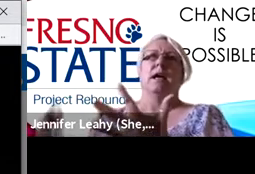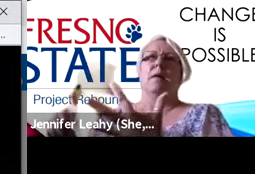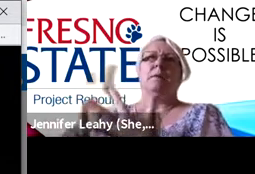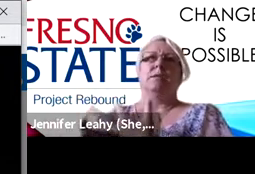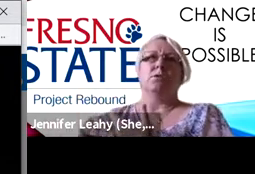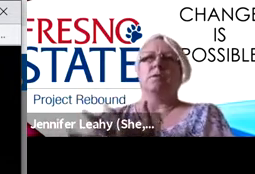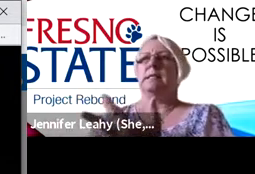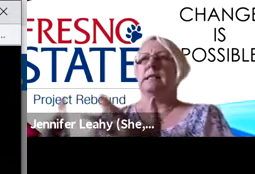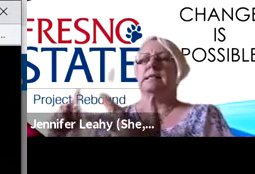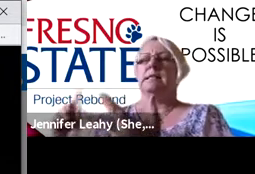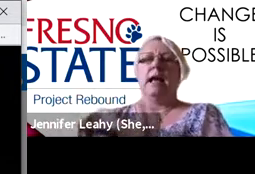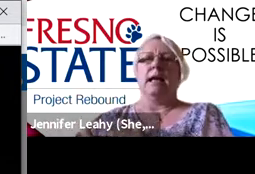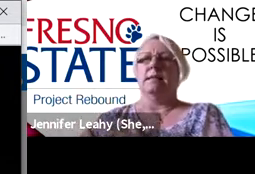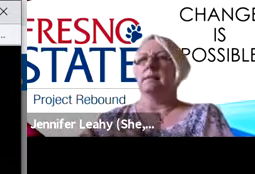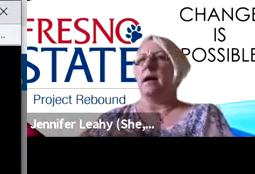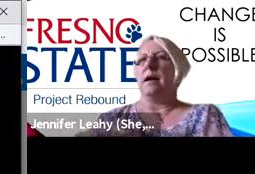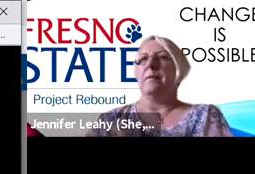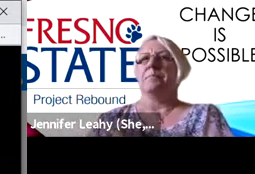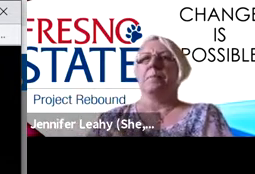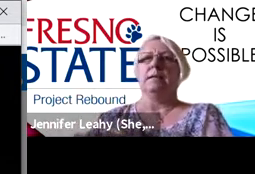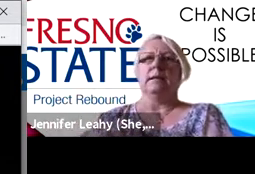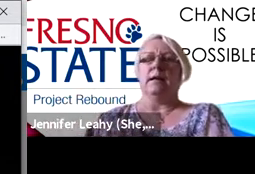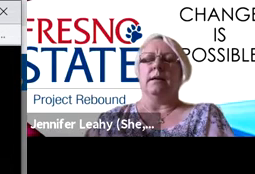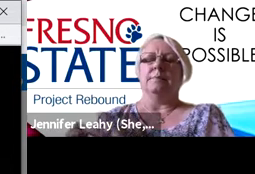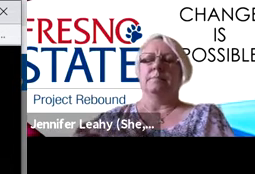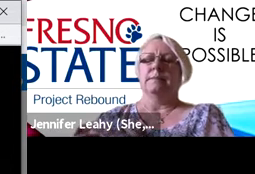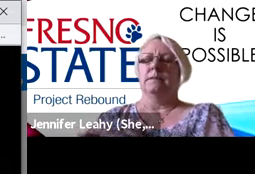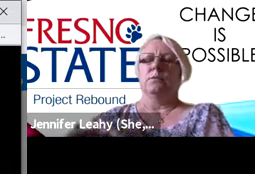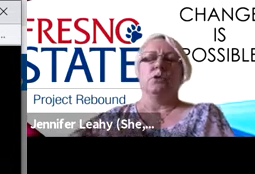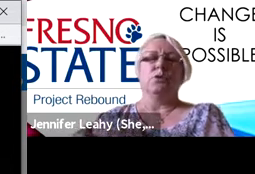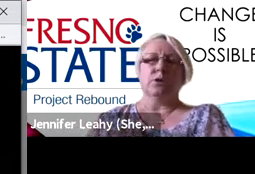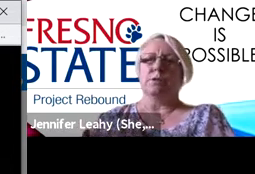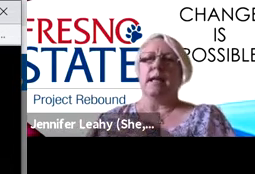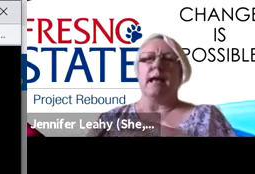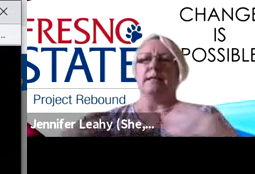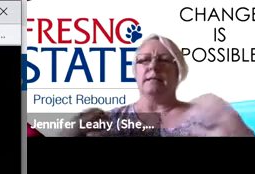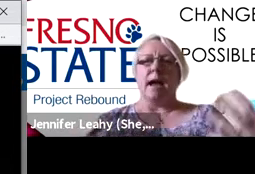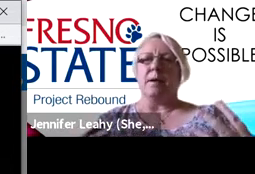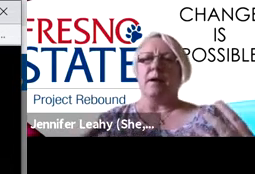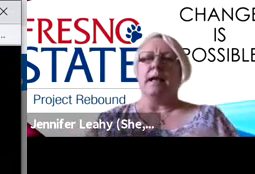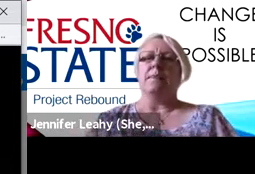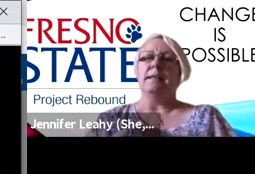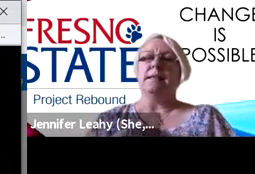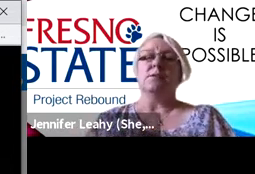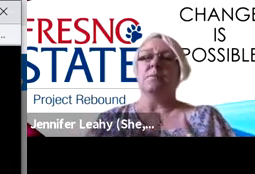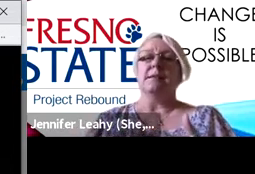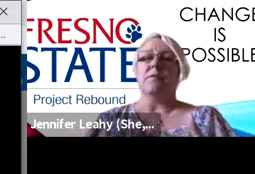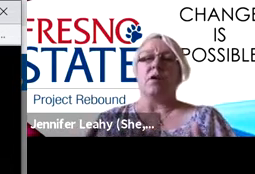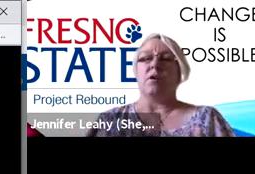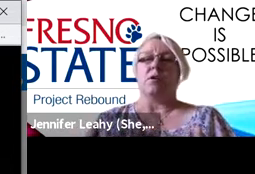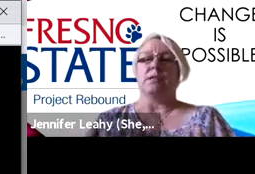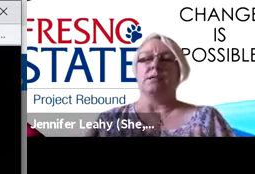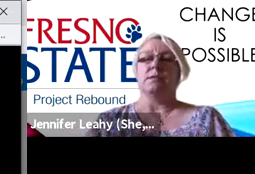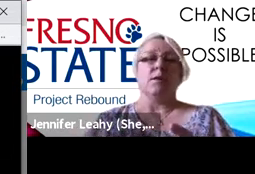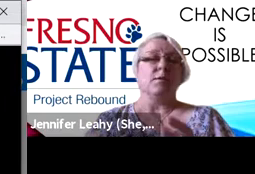to food and mental health services and tutors and the library. And these things are missing